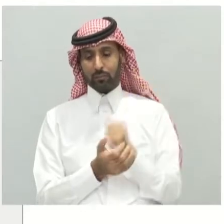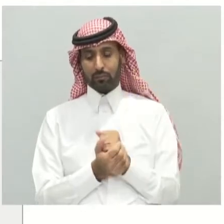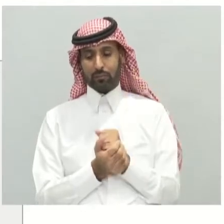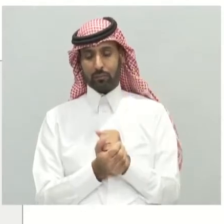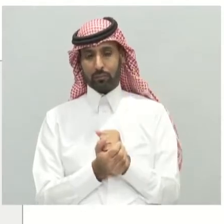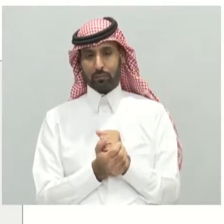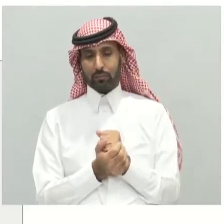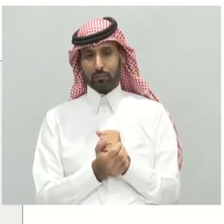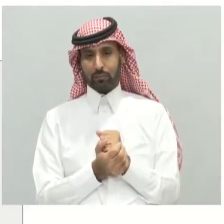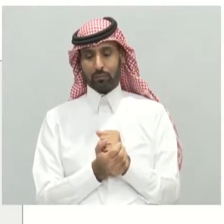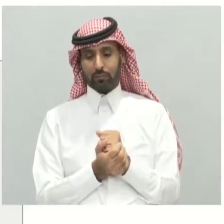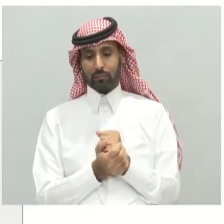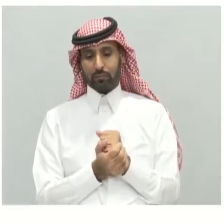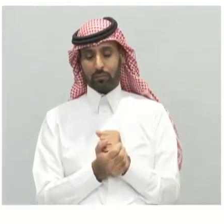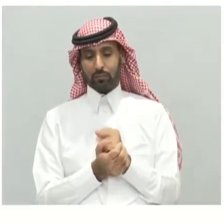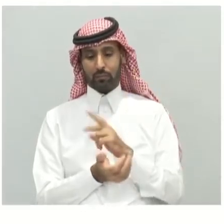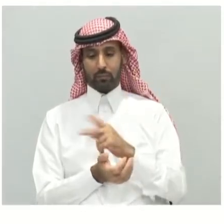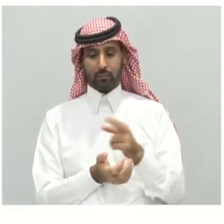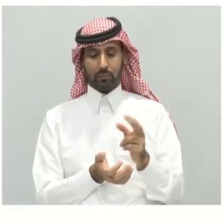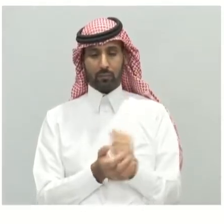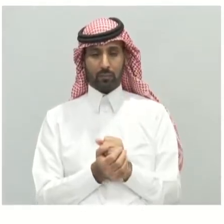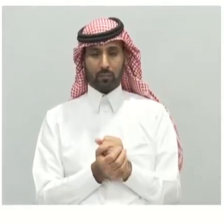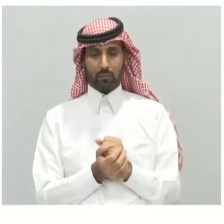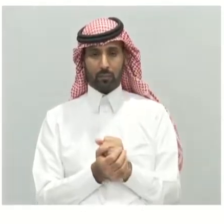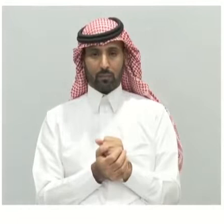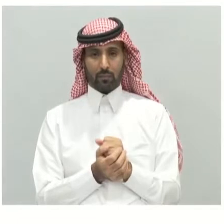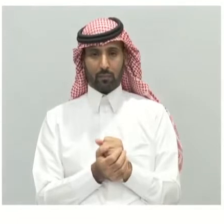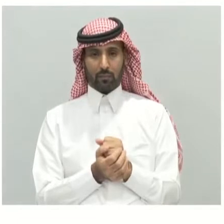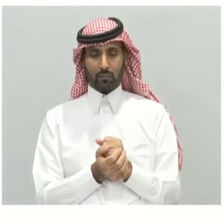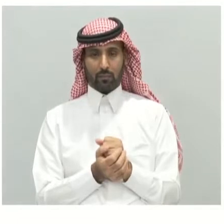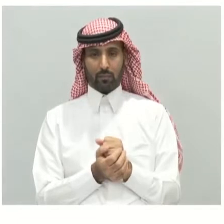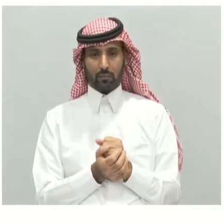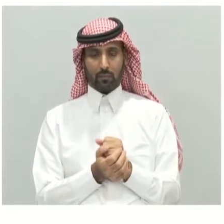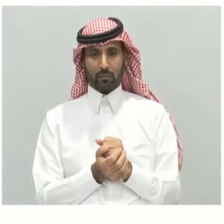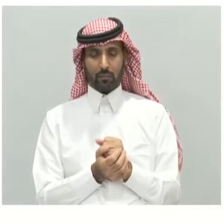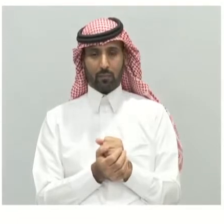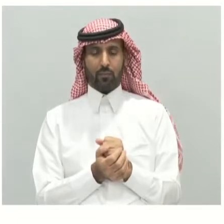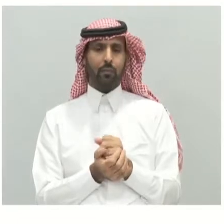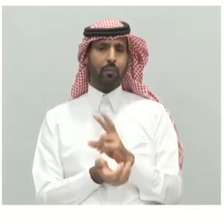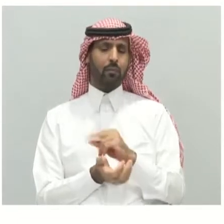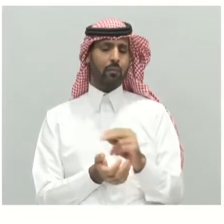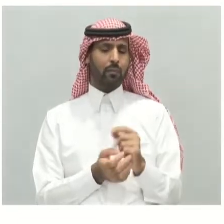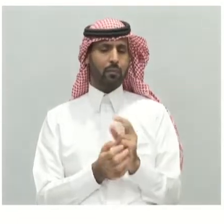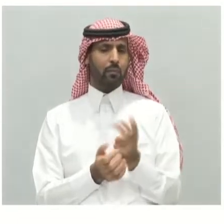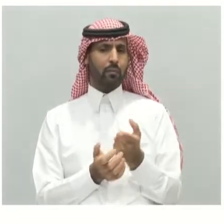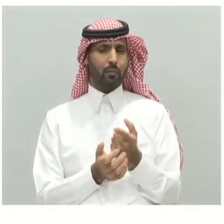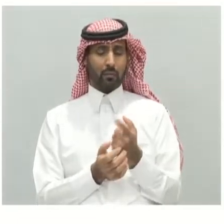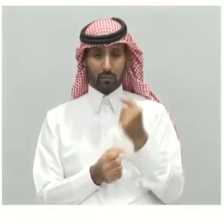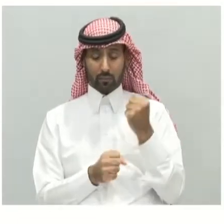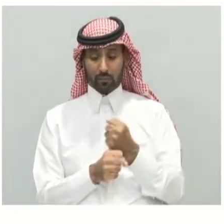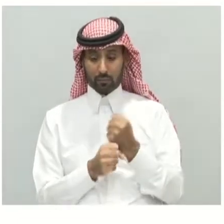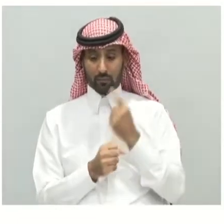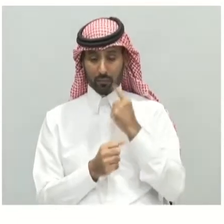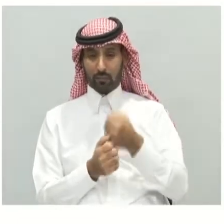Okay, the regular sentence. Look at this one here. Sometimes we have the verb to